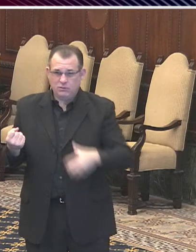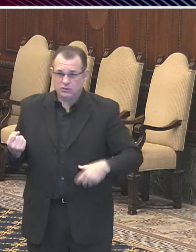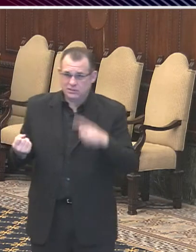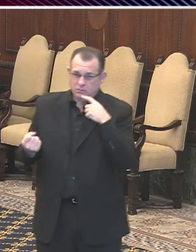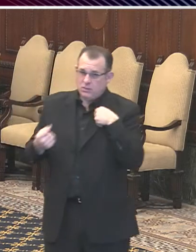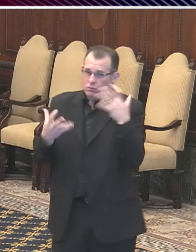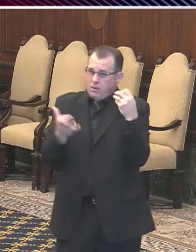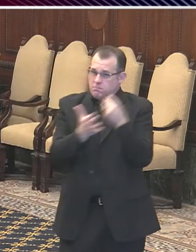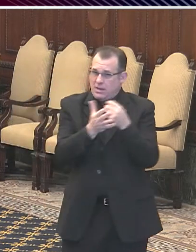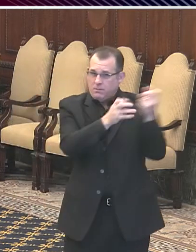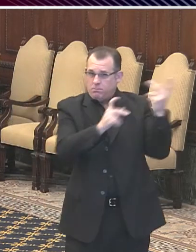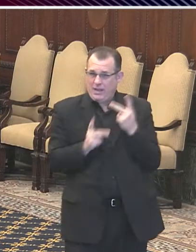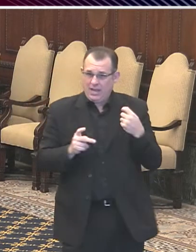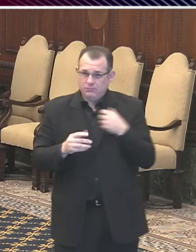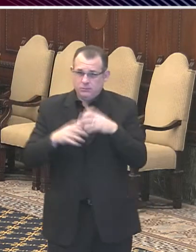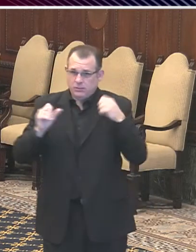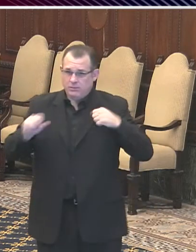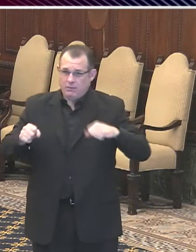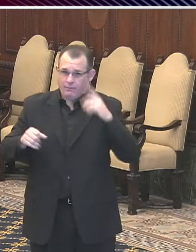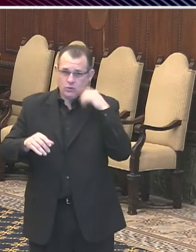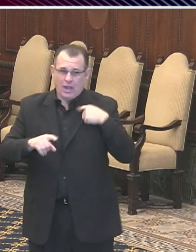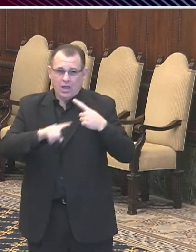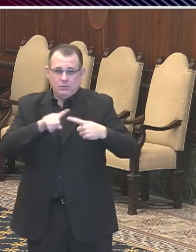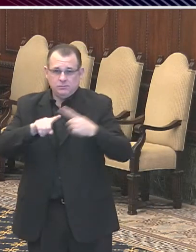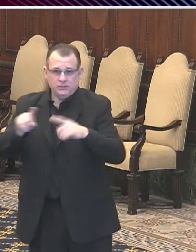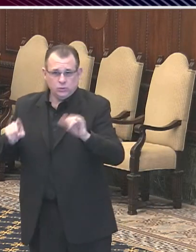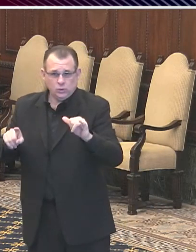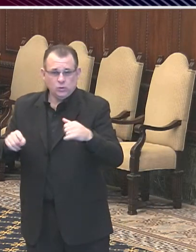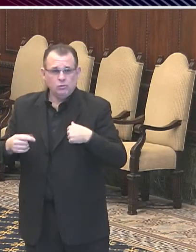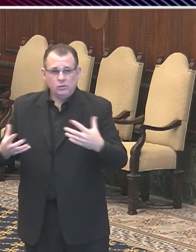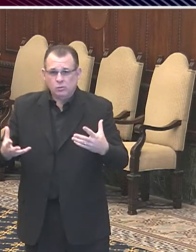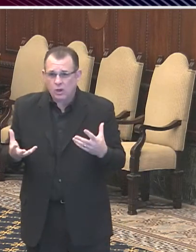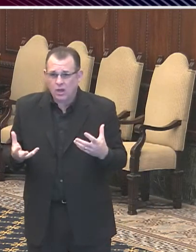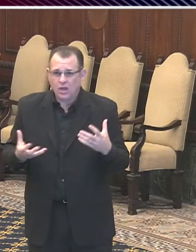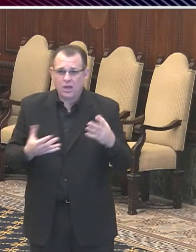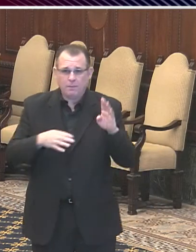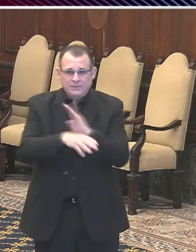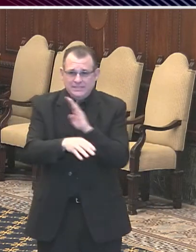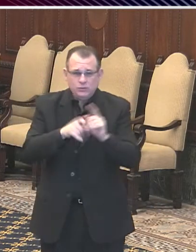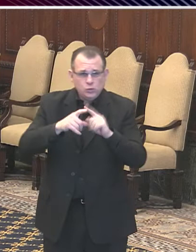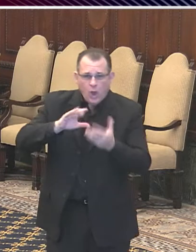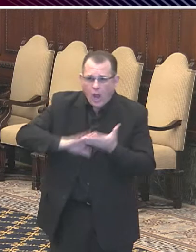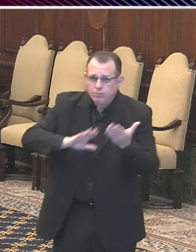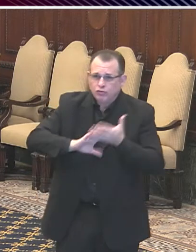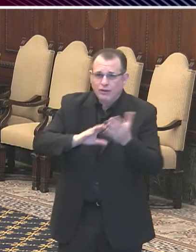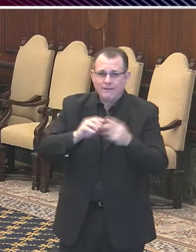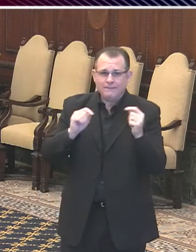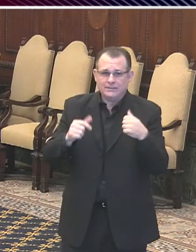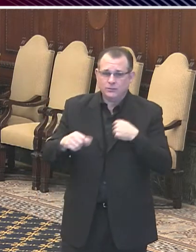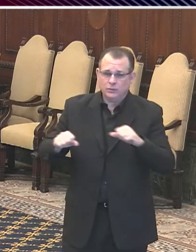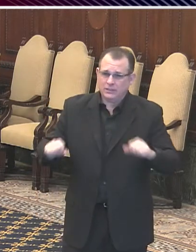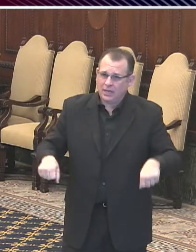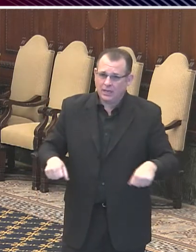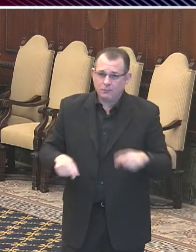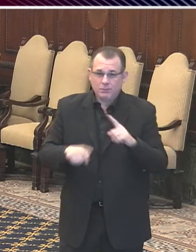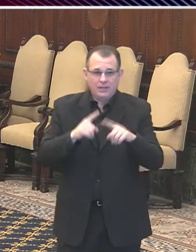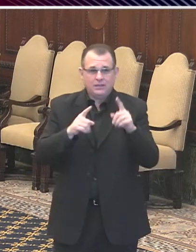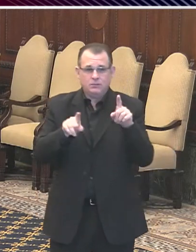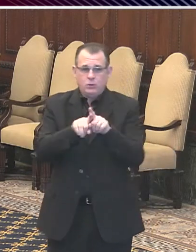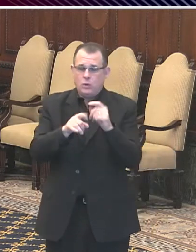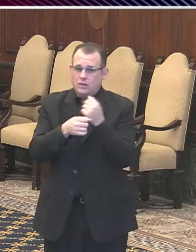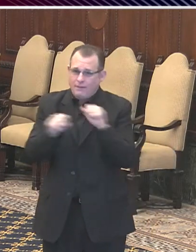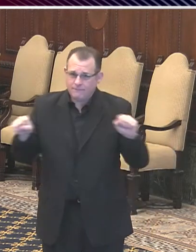possible for our expenditures. We'd like to get businesses back up and running as quickly as possible when it's safe, so that they can